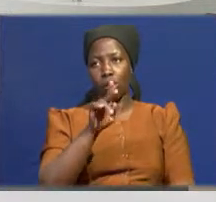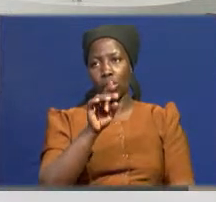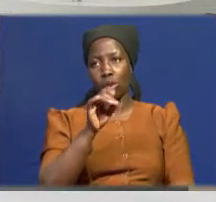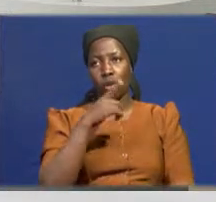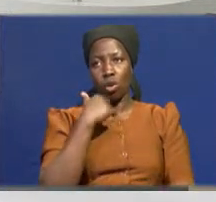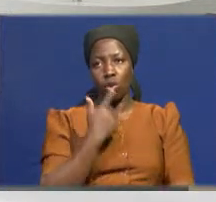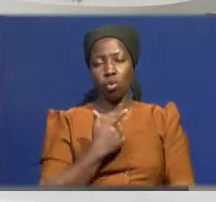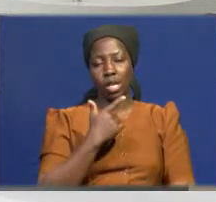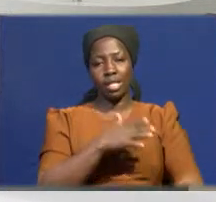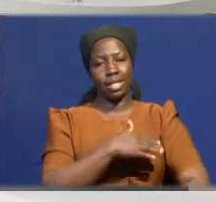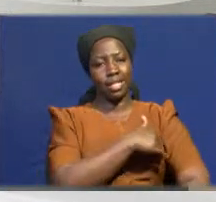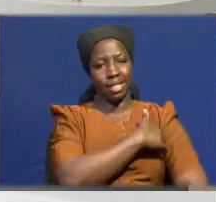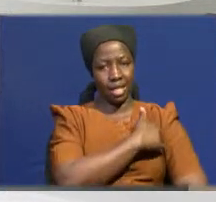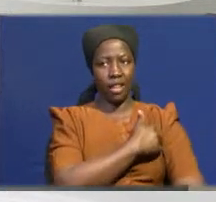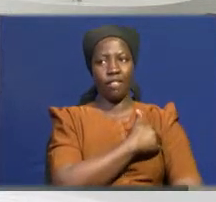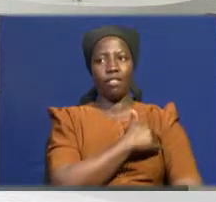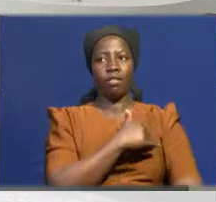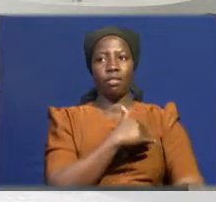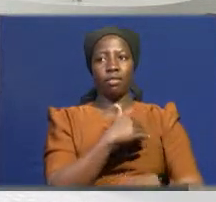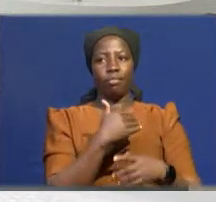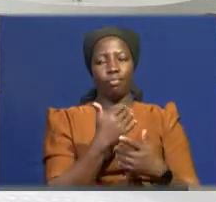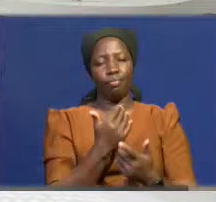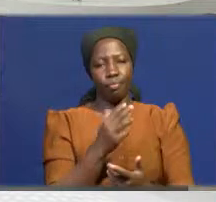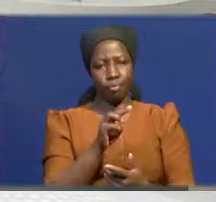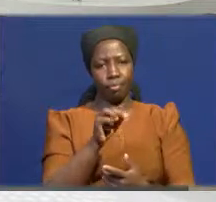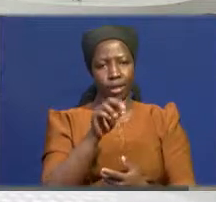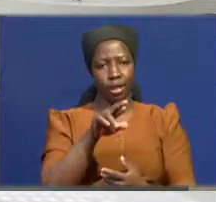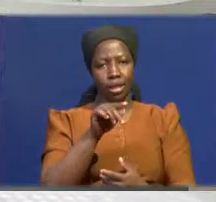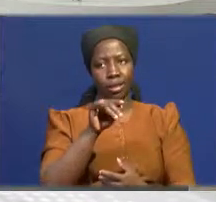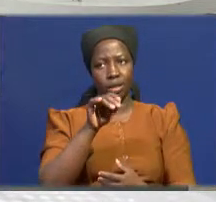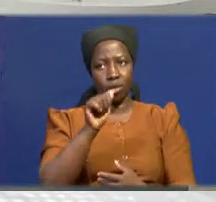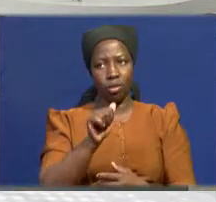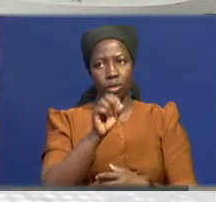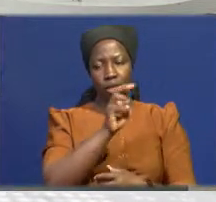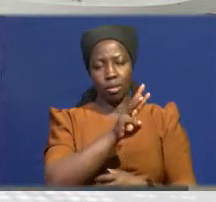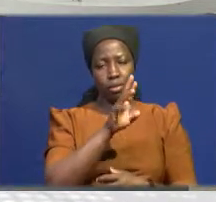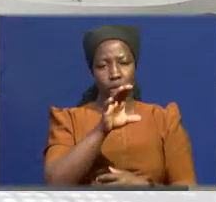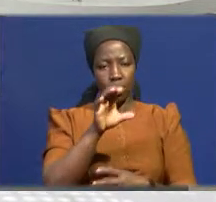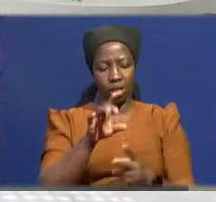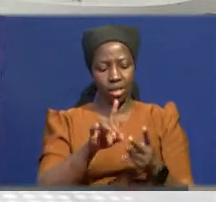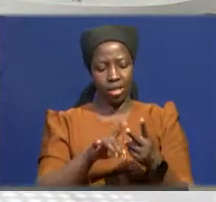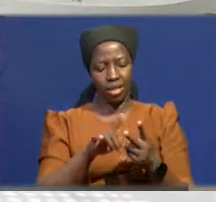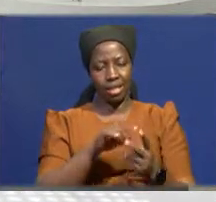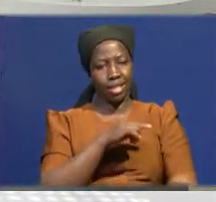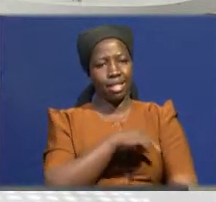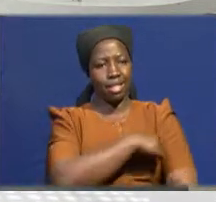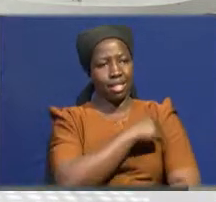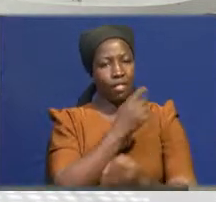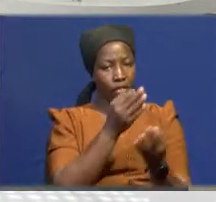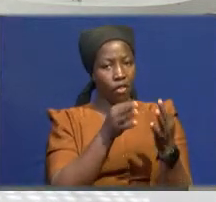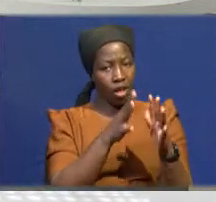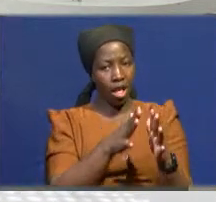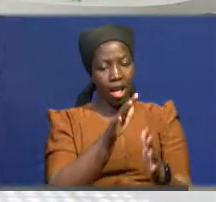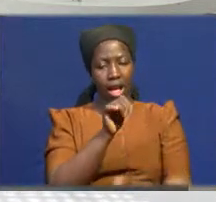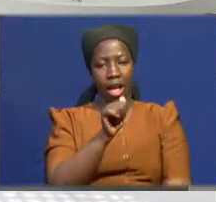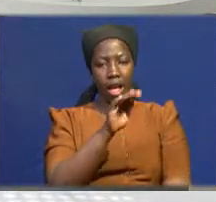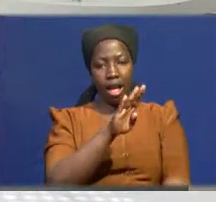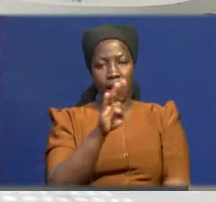the WRC Safari Rally. Mm-hmm. And also, we've got a Safety Officer, Abbas Murbe. So, let me start with